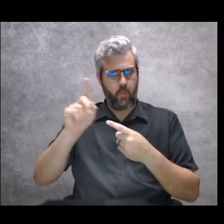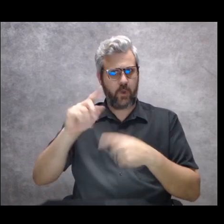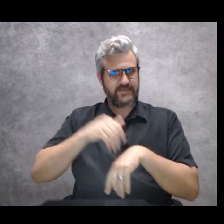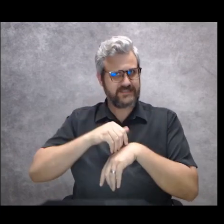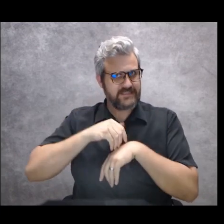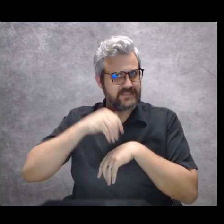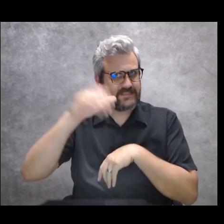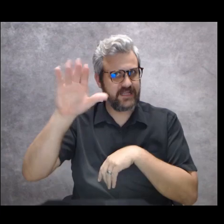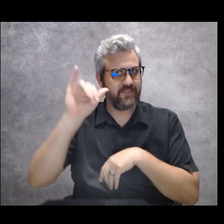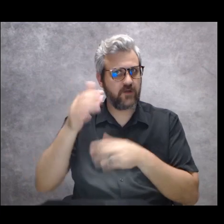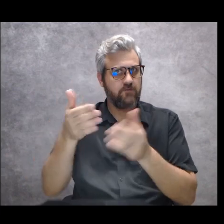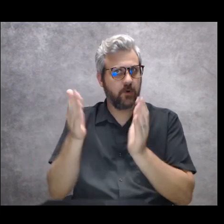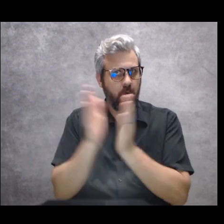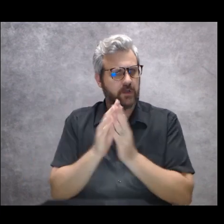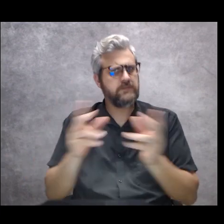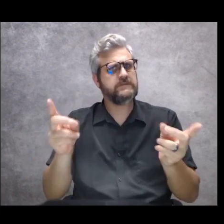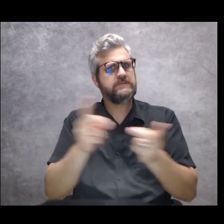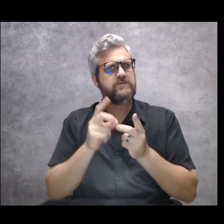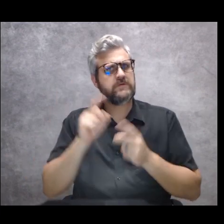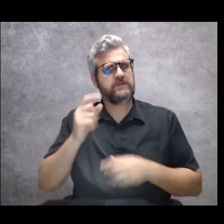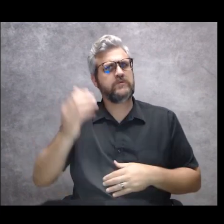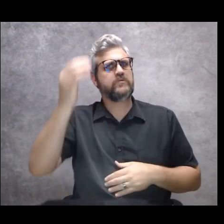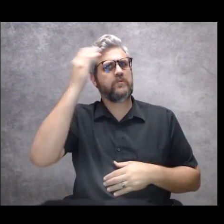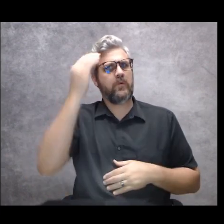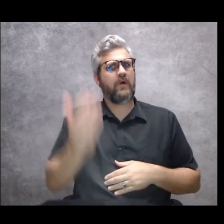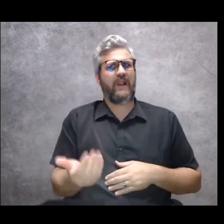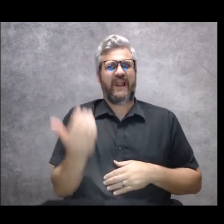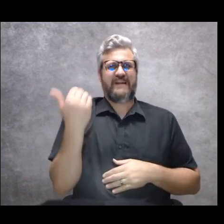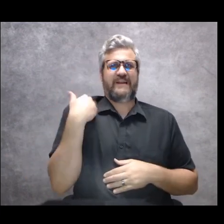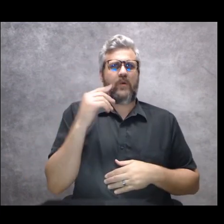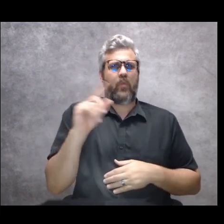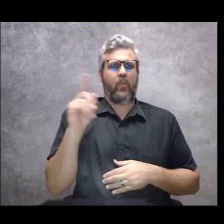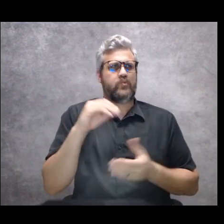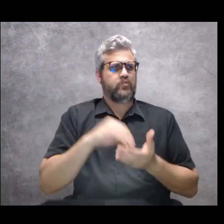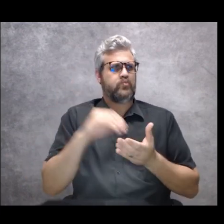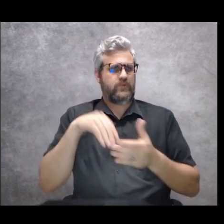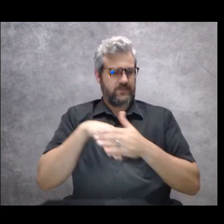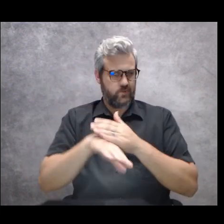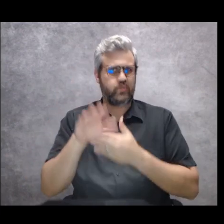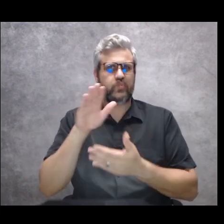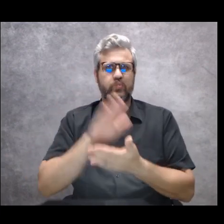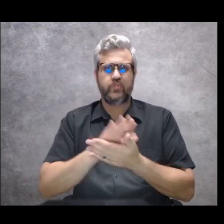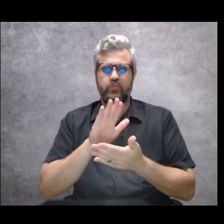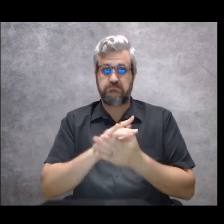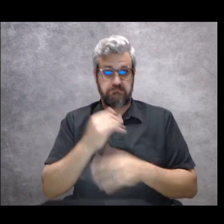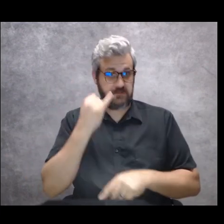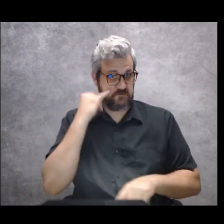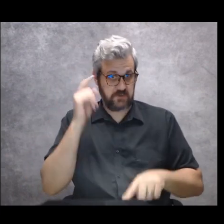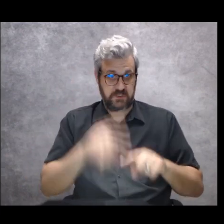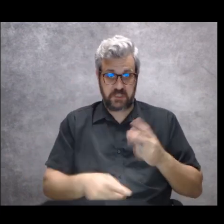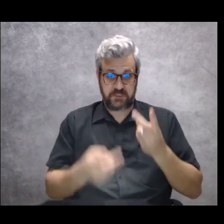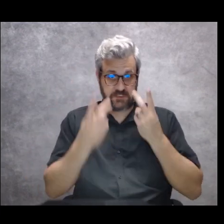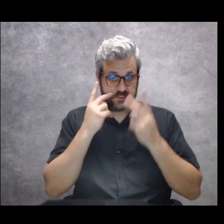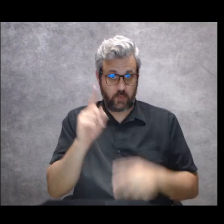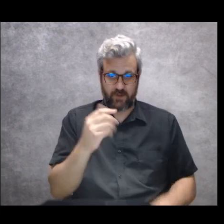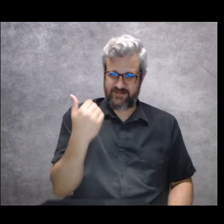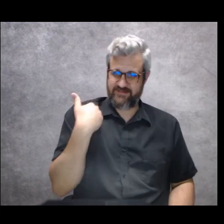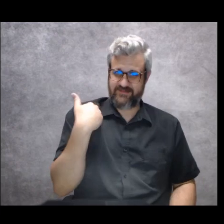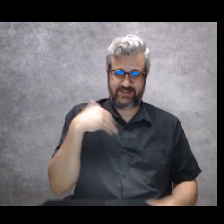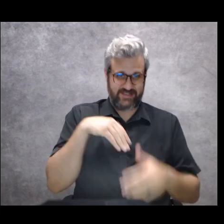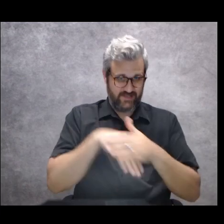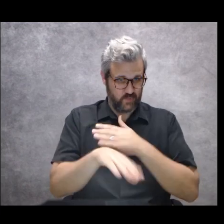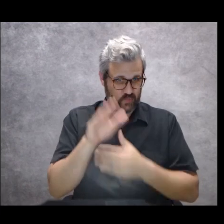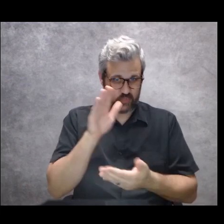where the student was last enrolled. If you're unable to see where the student was last enrolled, contact the GT